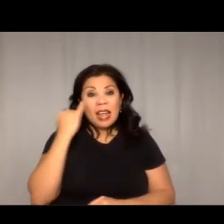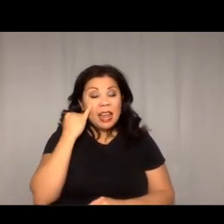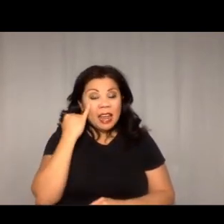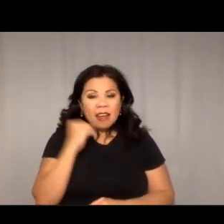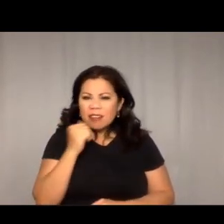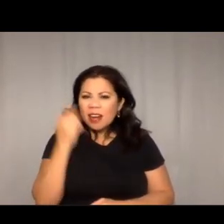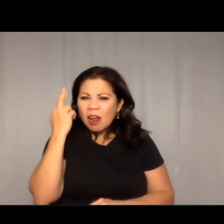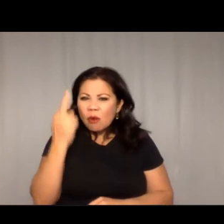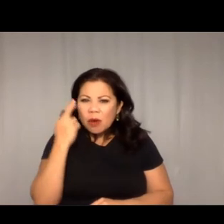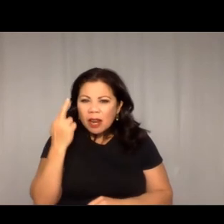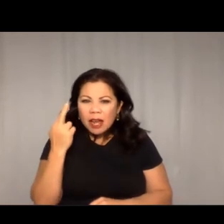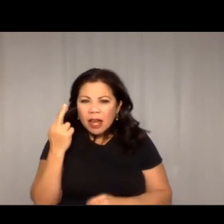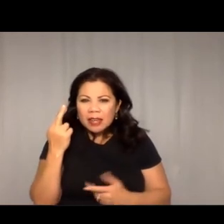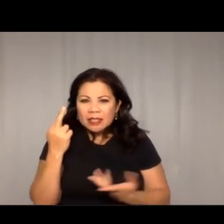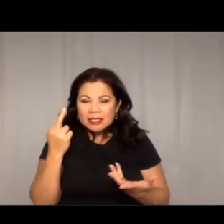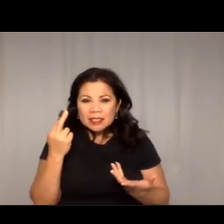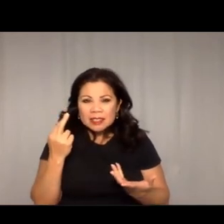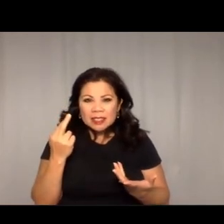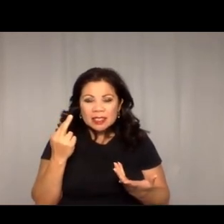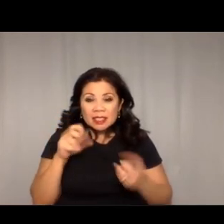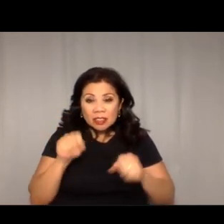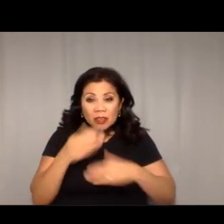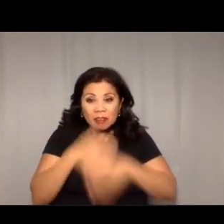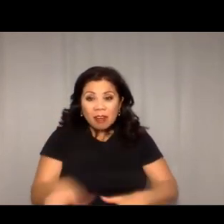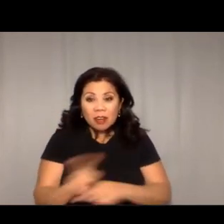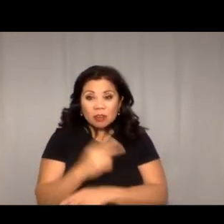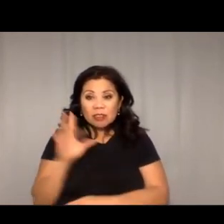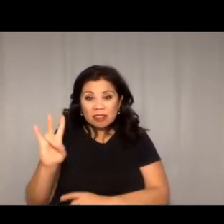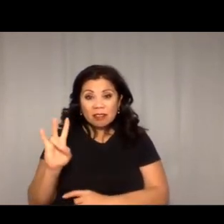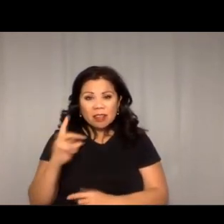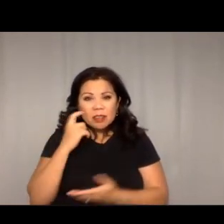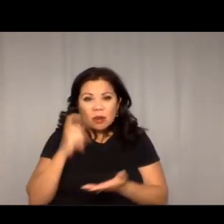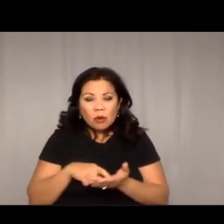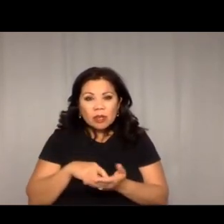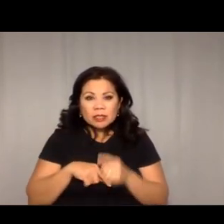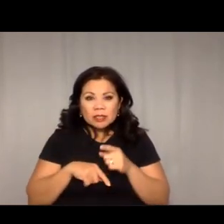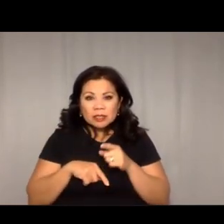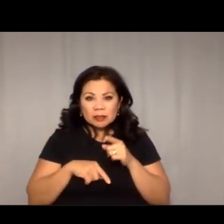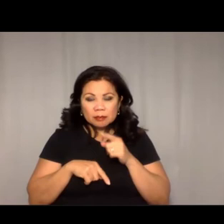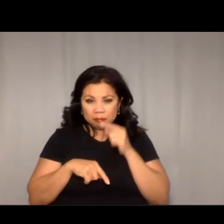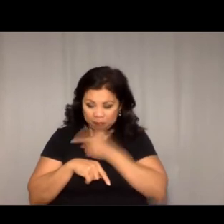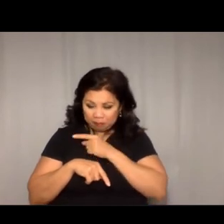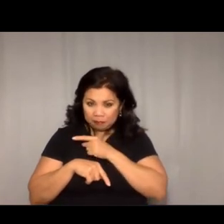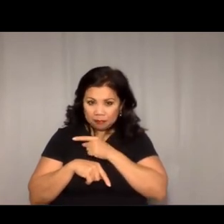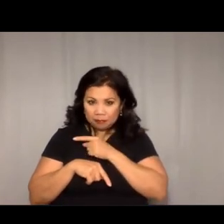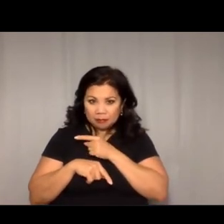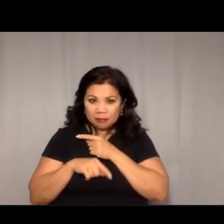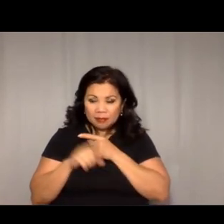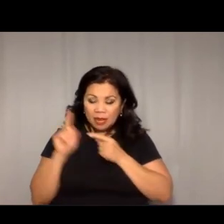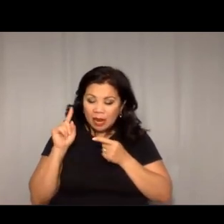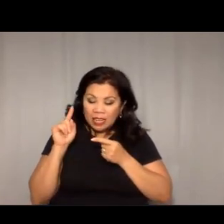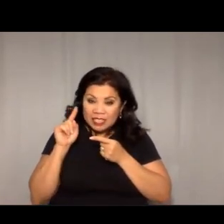realize that, look, if you didn't realize that you could divide by 7, look right here. From this part right here, I can